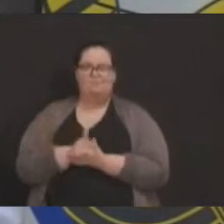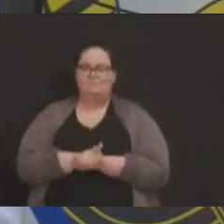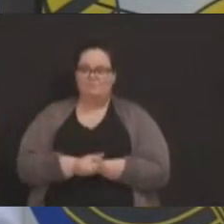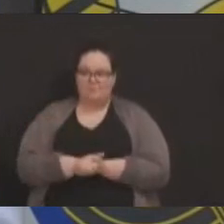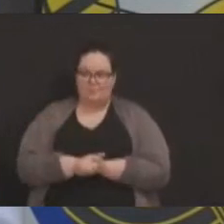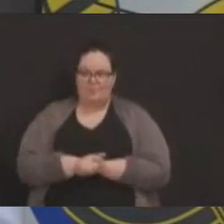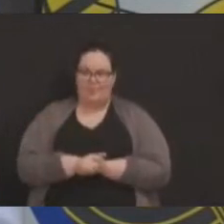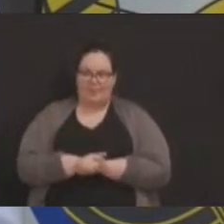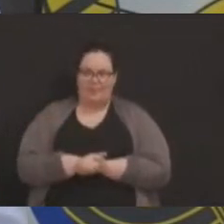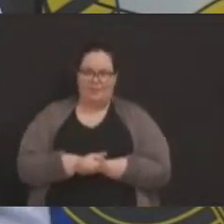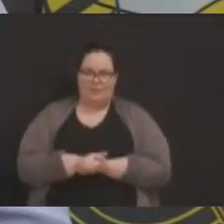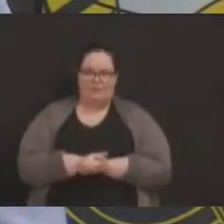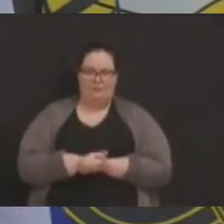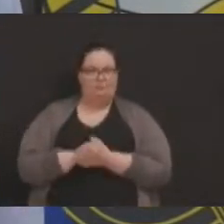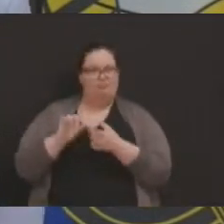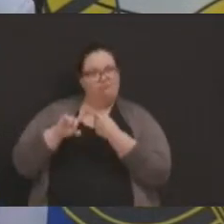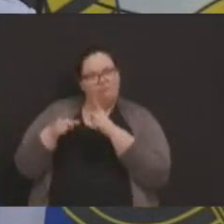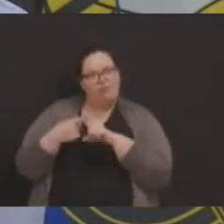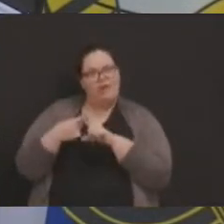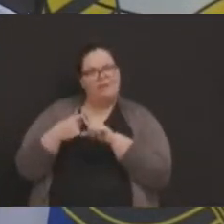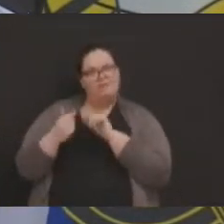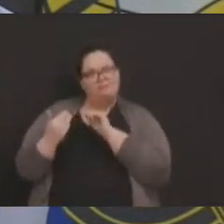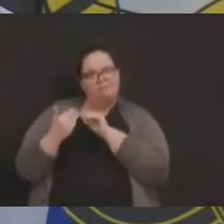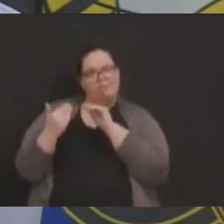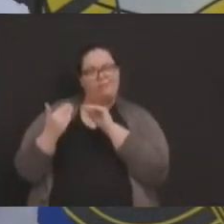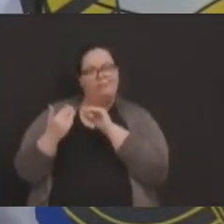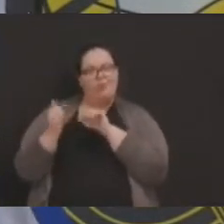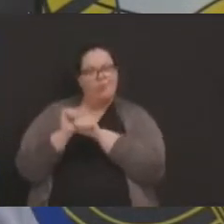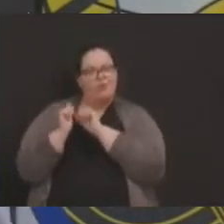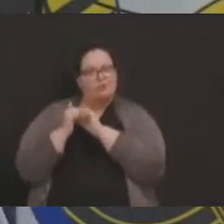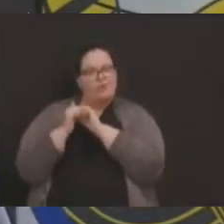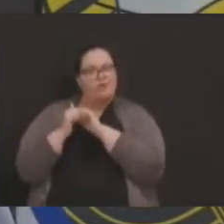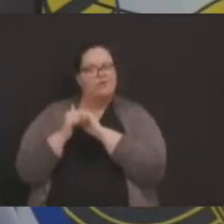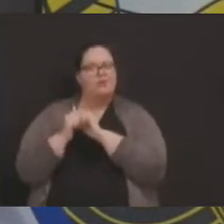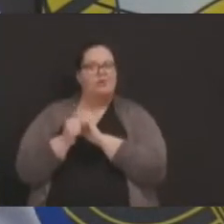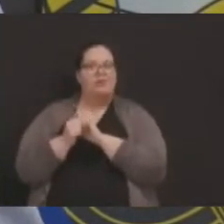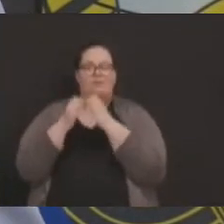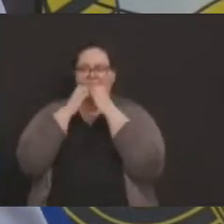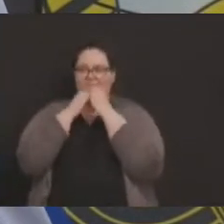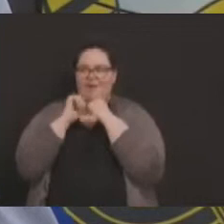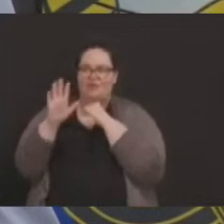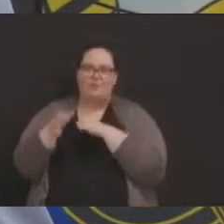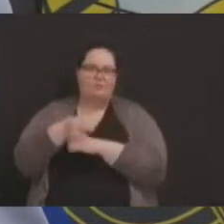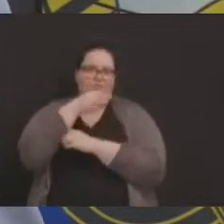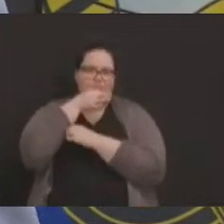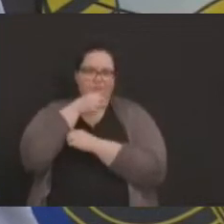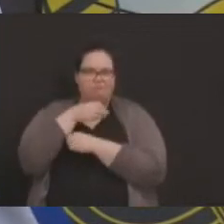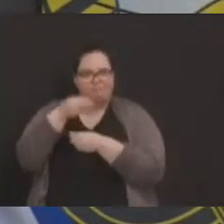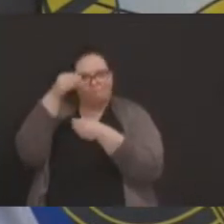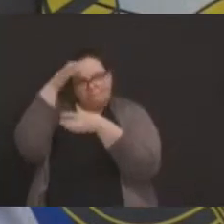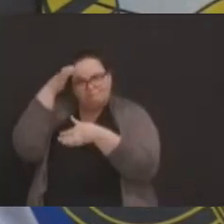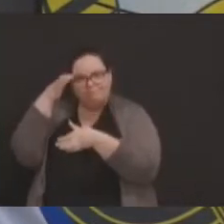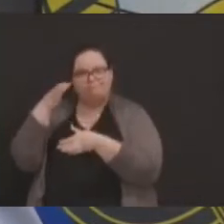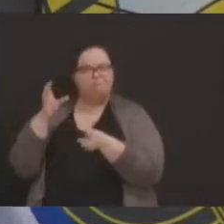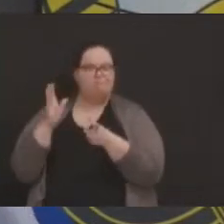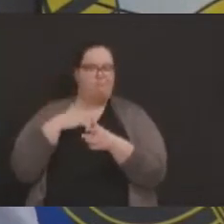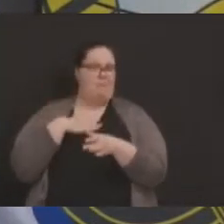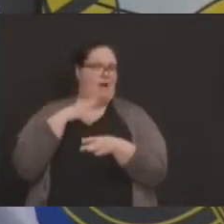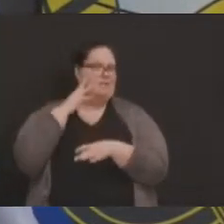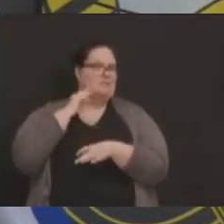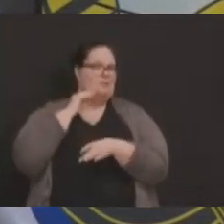the time that I've been in public health. So yeah, we've been looking at different ways of filling the gaps. Recruiting obviously